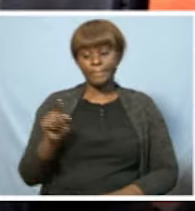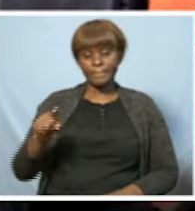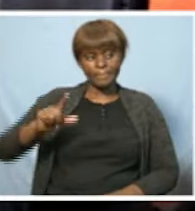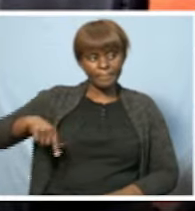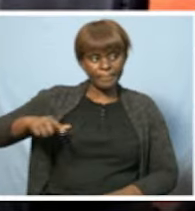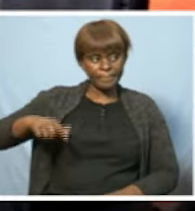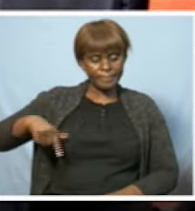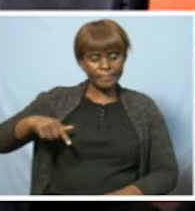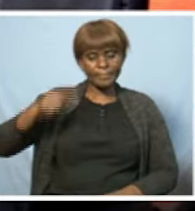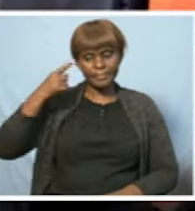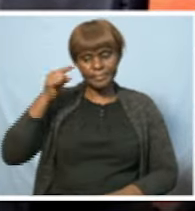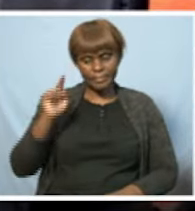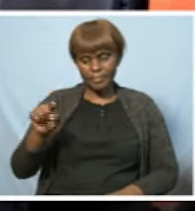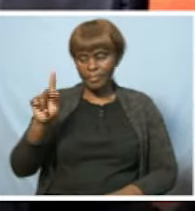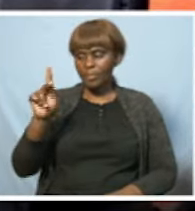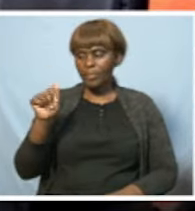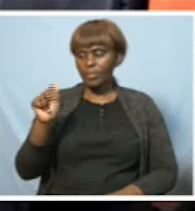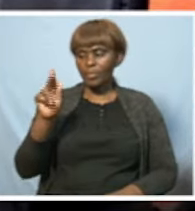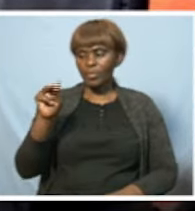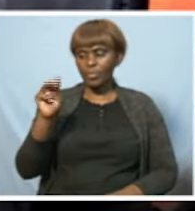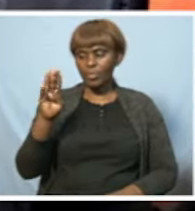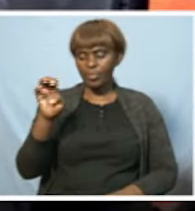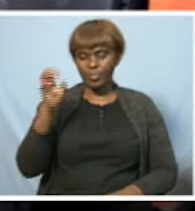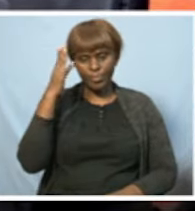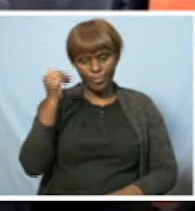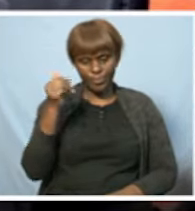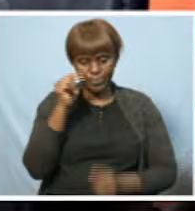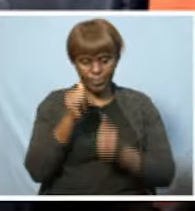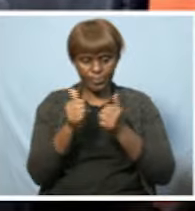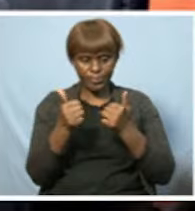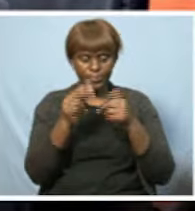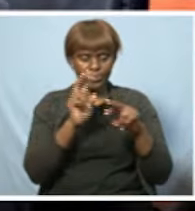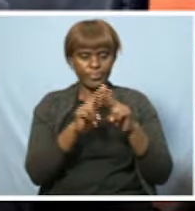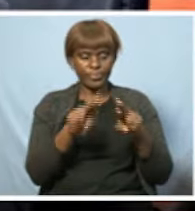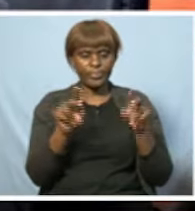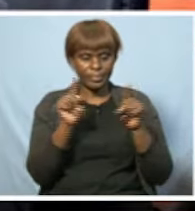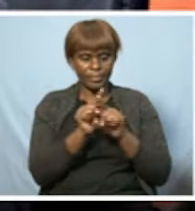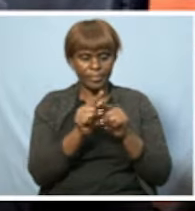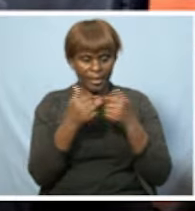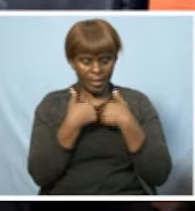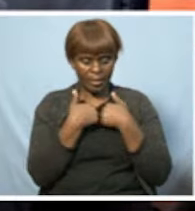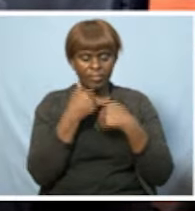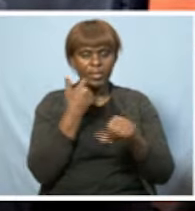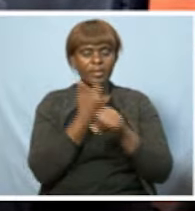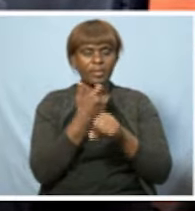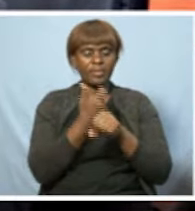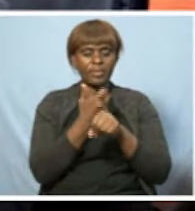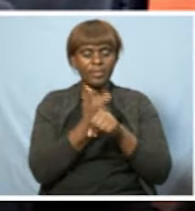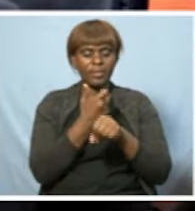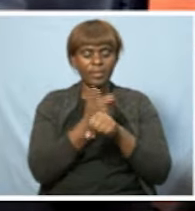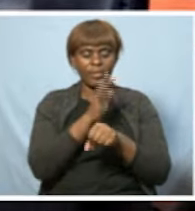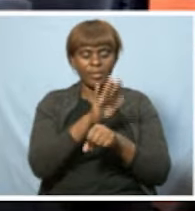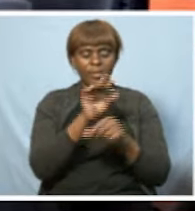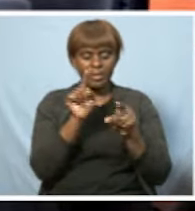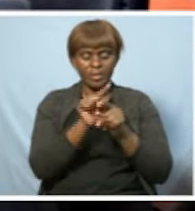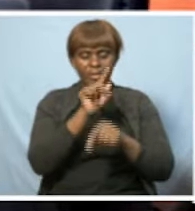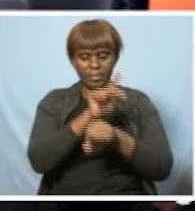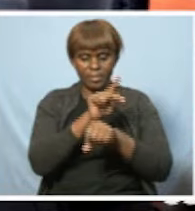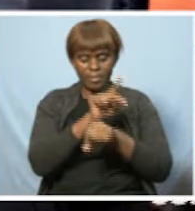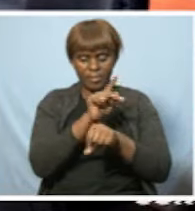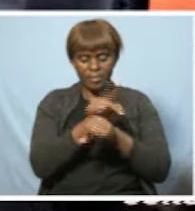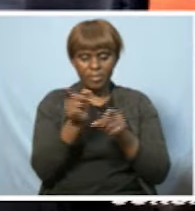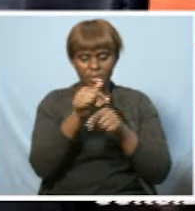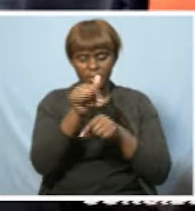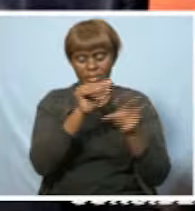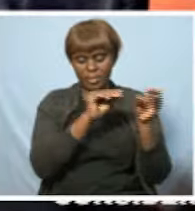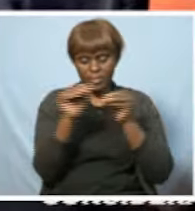0 for Kaumbwe? Because, Chair, this has a very large bearing on the projects. If when you go